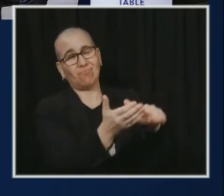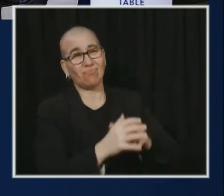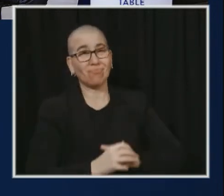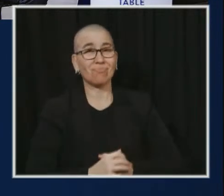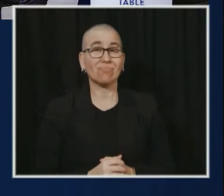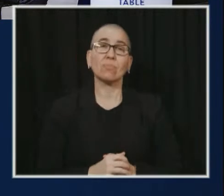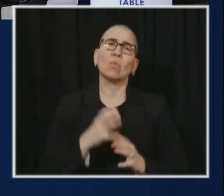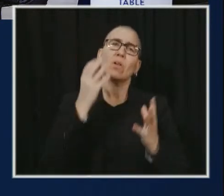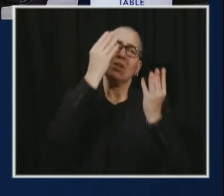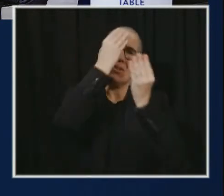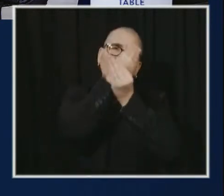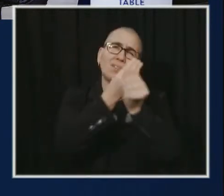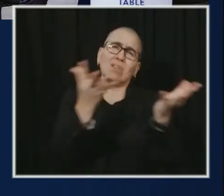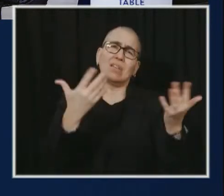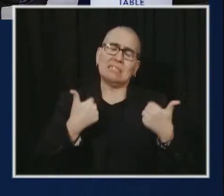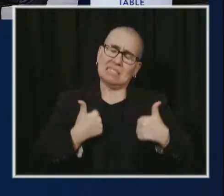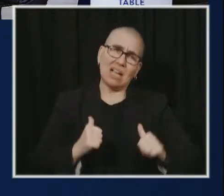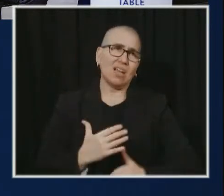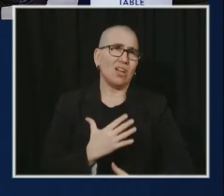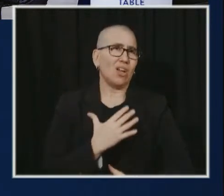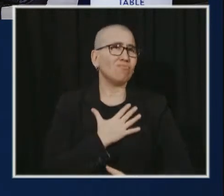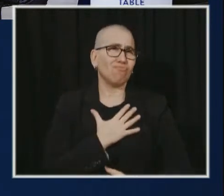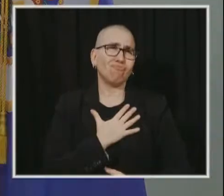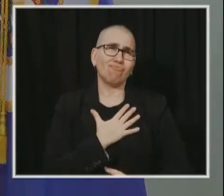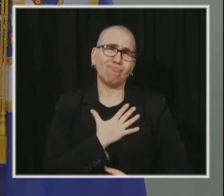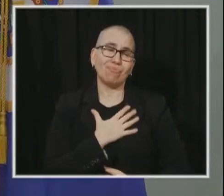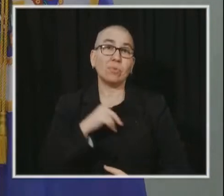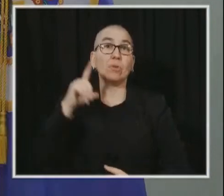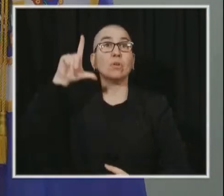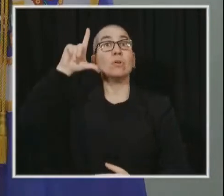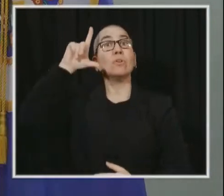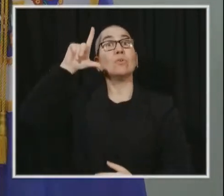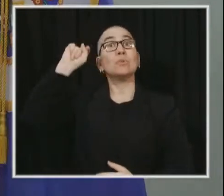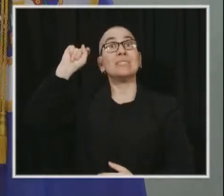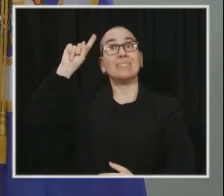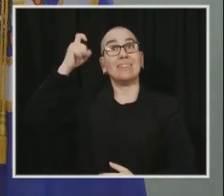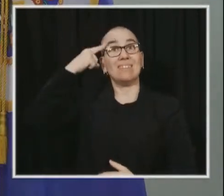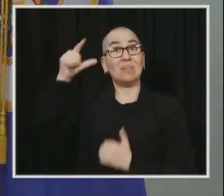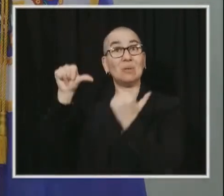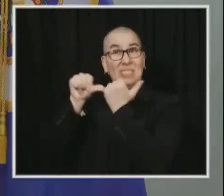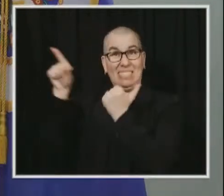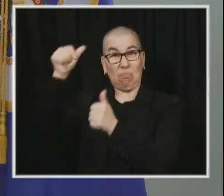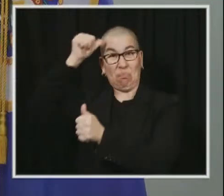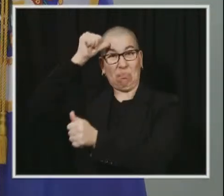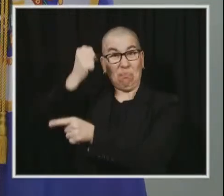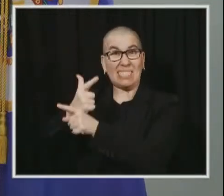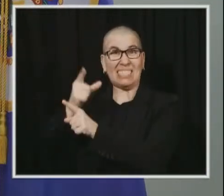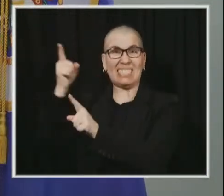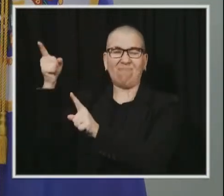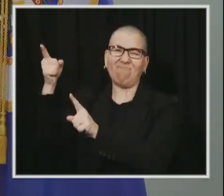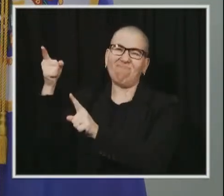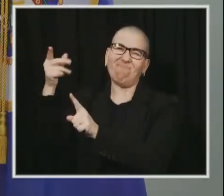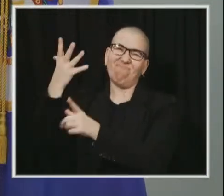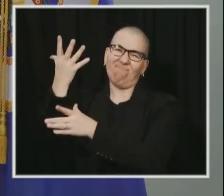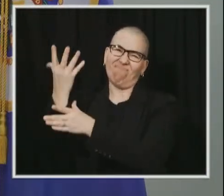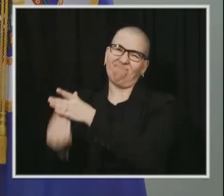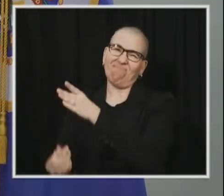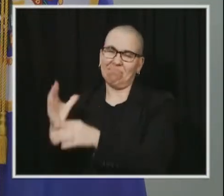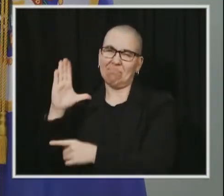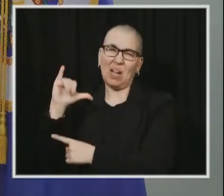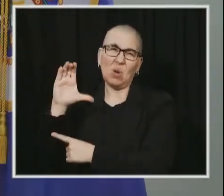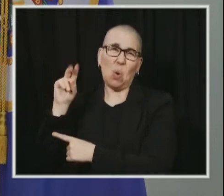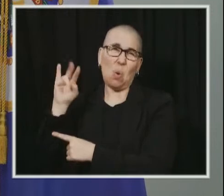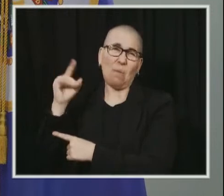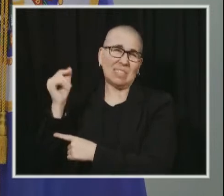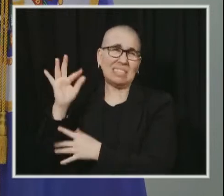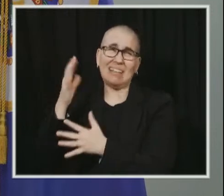grief. Lieutenant Governor very early on lost her brother. The Attorney General lost his mother, and each of us has a story of loved ones or neighbors